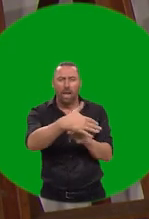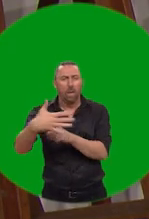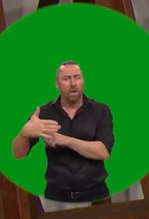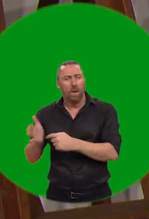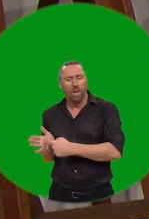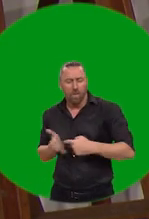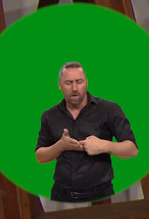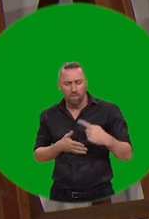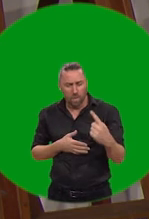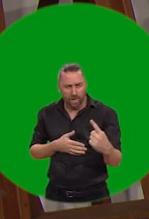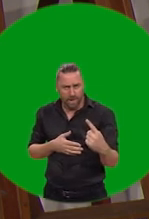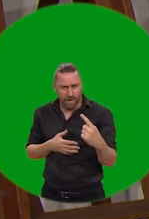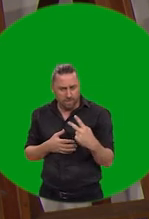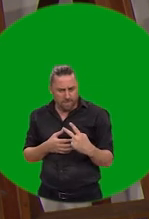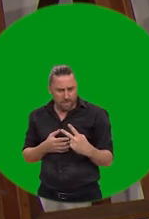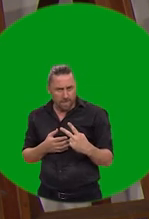Let's count them out, shall we?